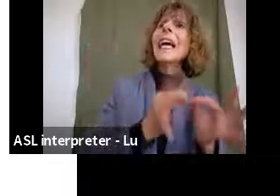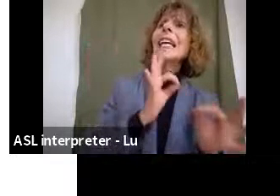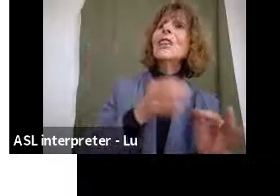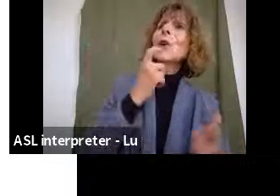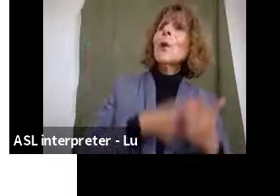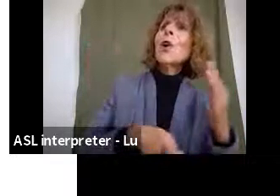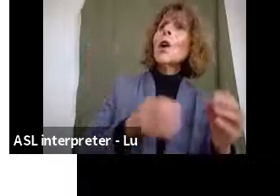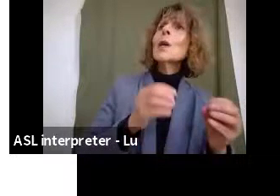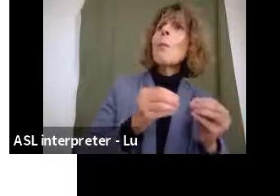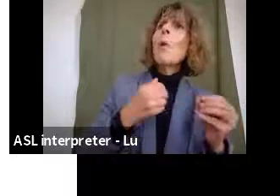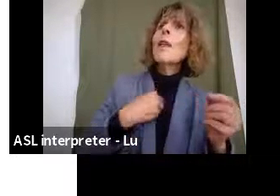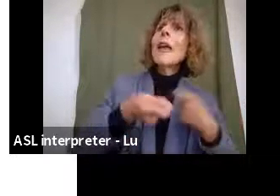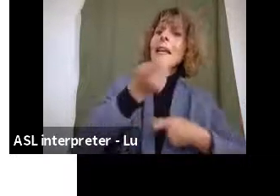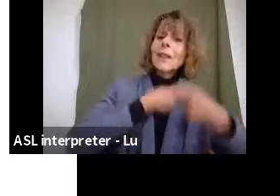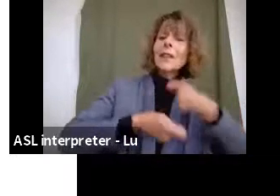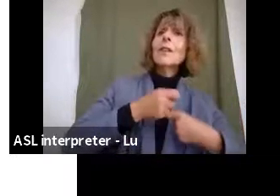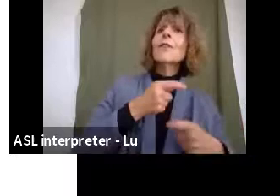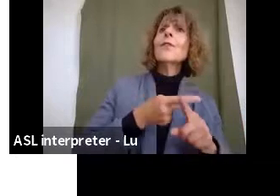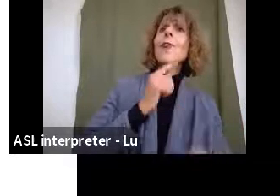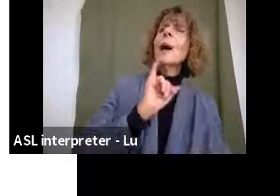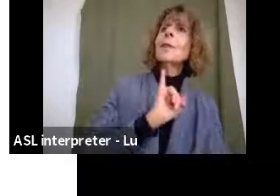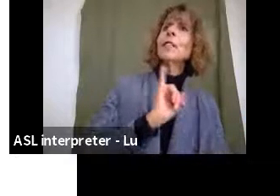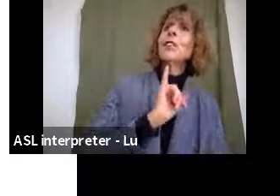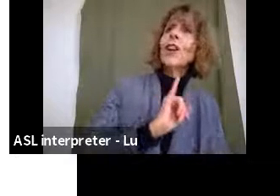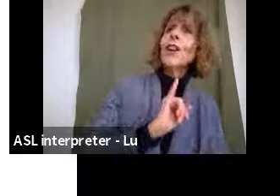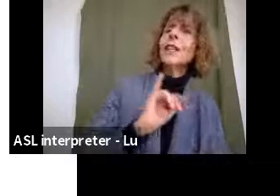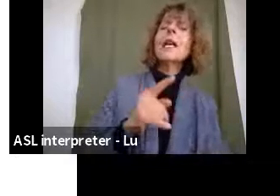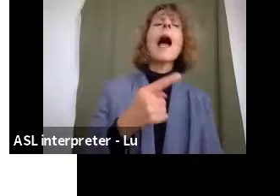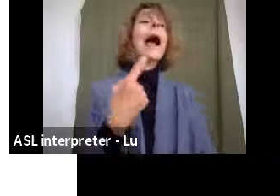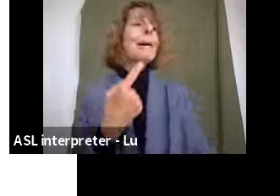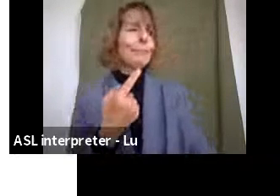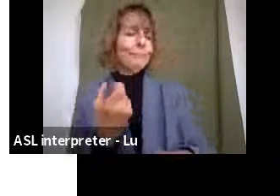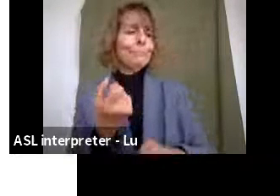do understand that issue, but